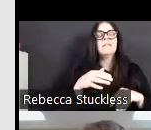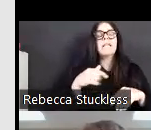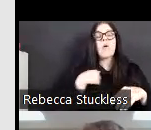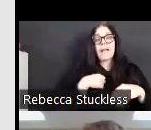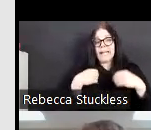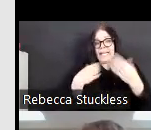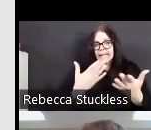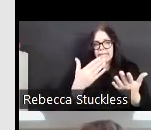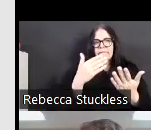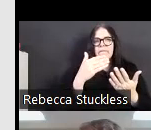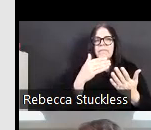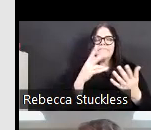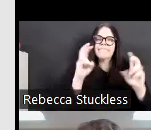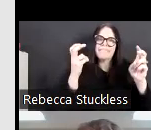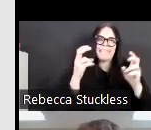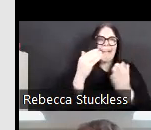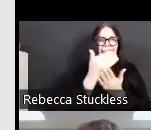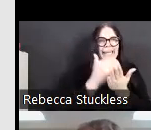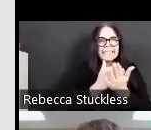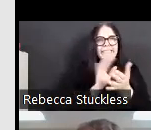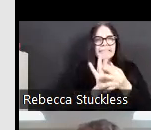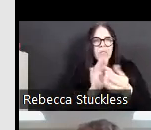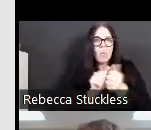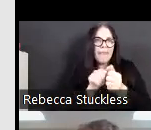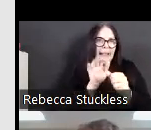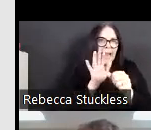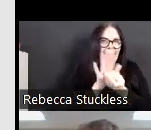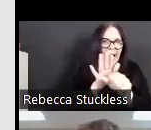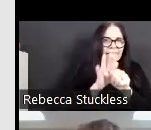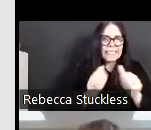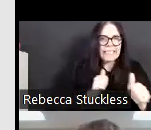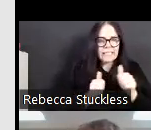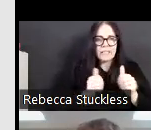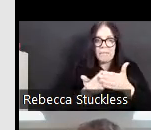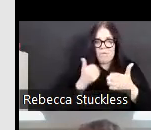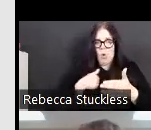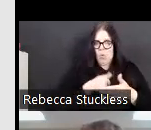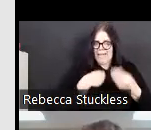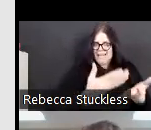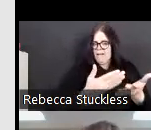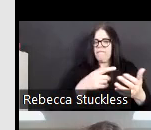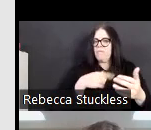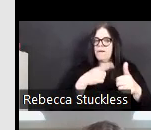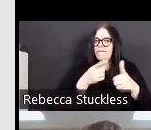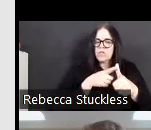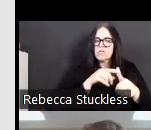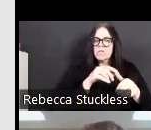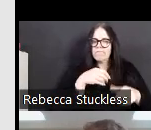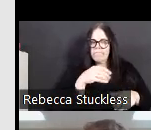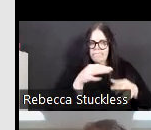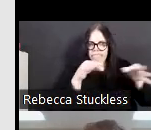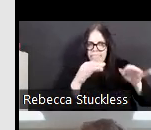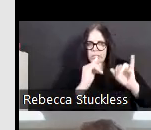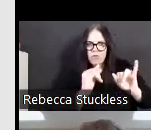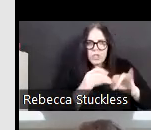introduction around this with regards to advocacy before we kind of give them this. And we ask them to kind of reflect on it. So we do it